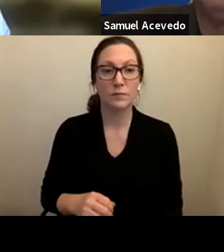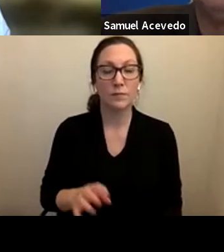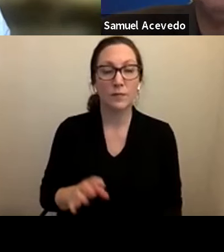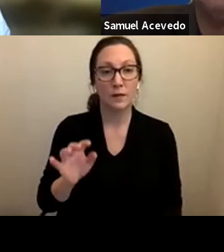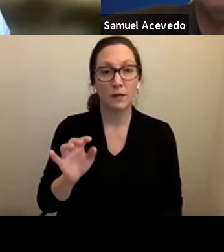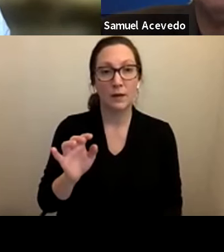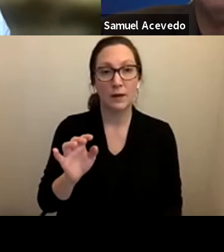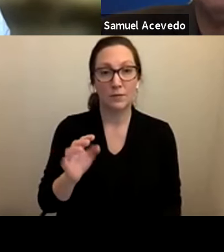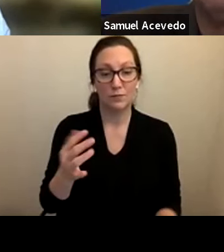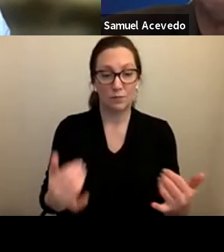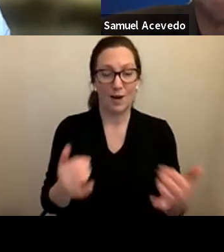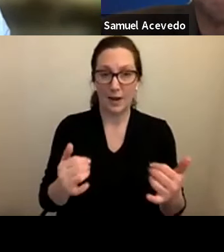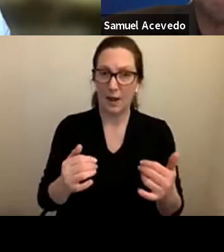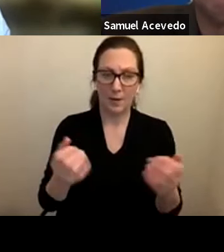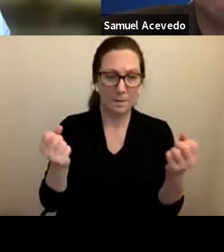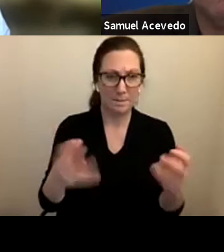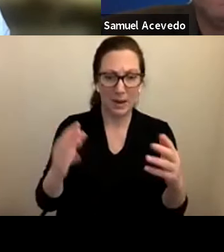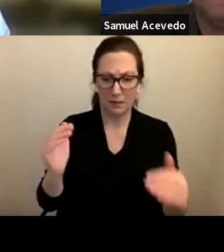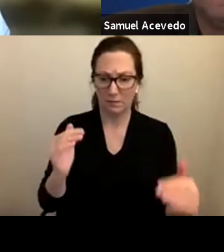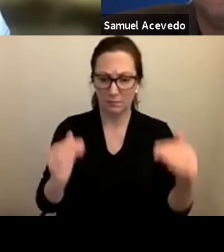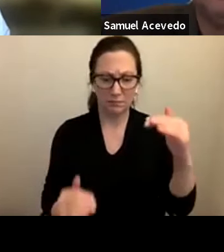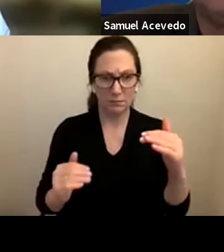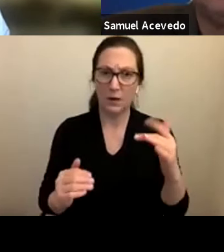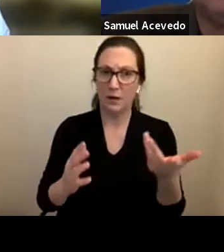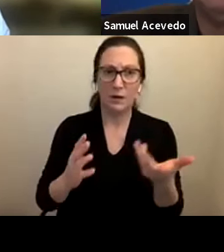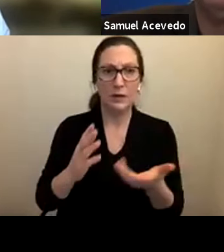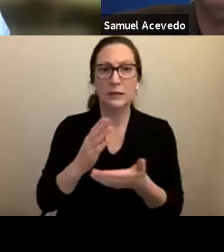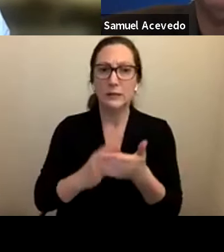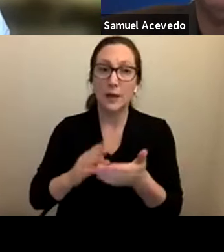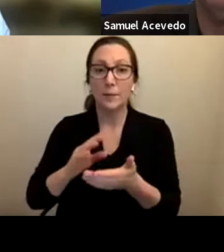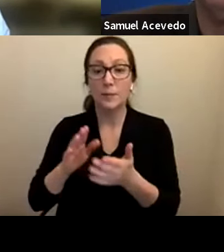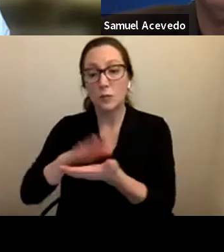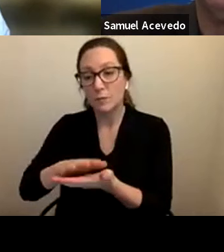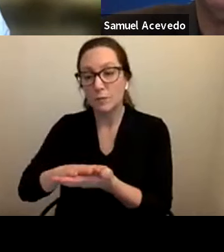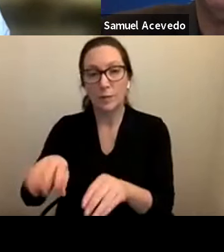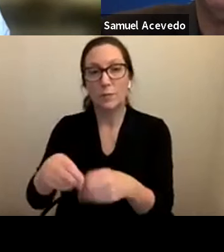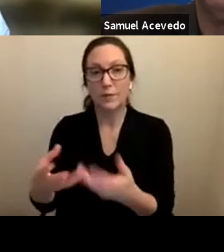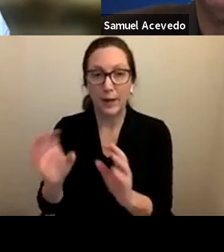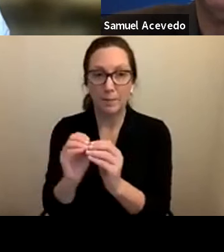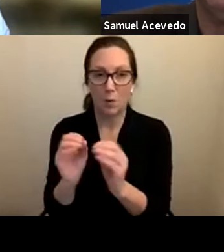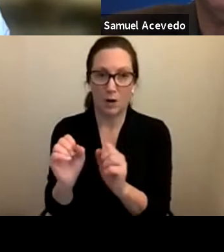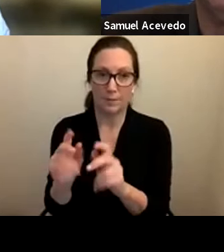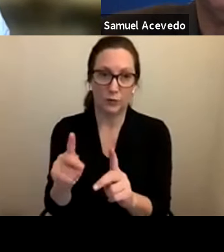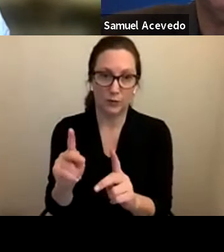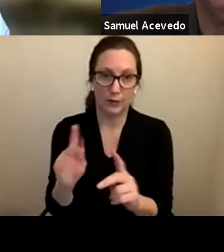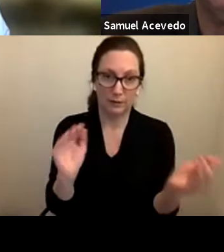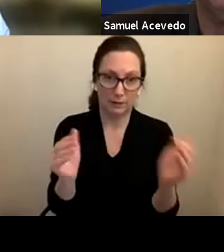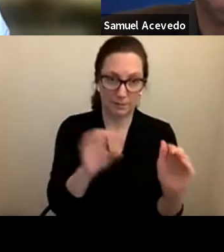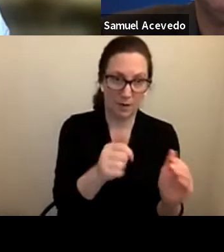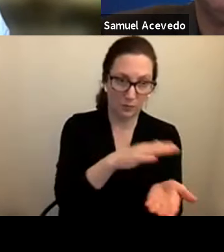existing inequities. Some schools are providing more opportunity to their students than other